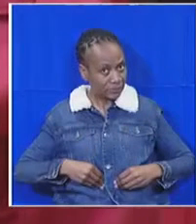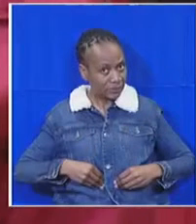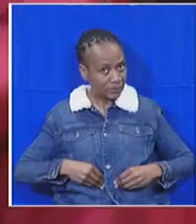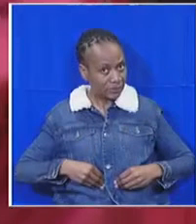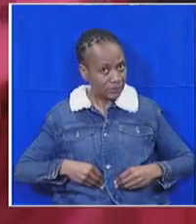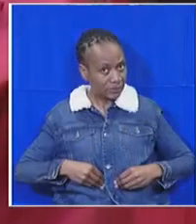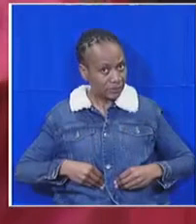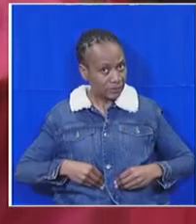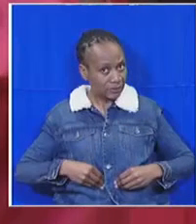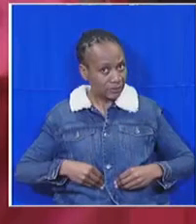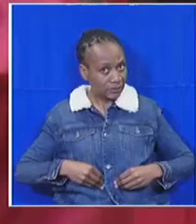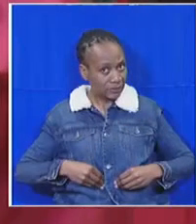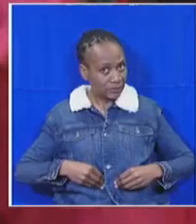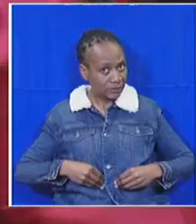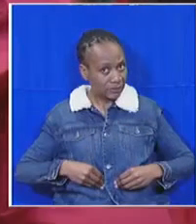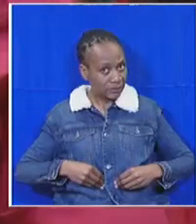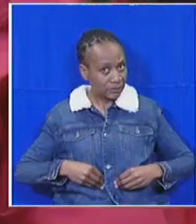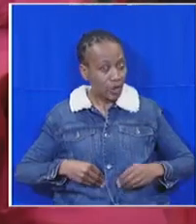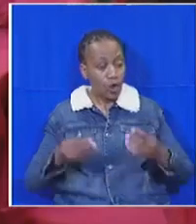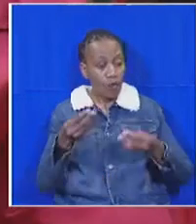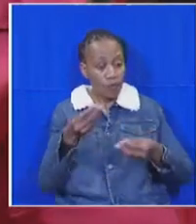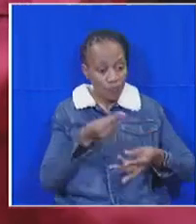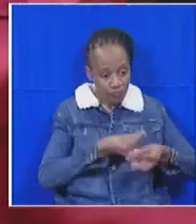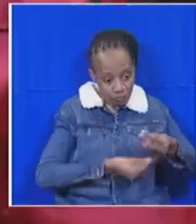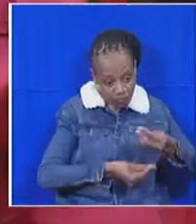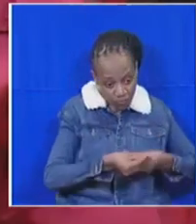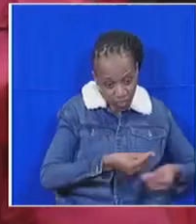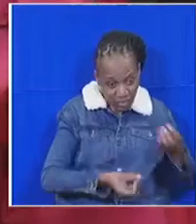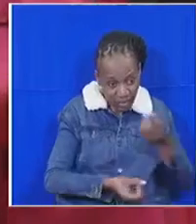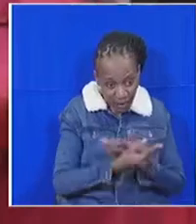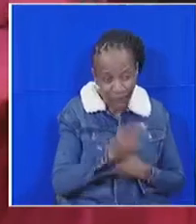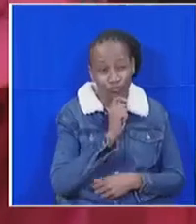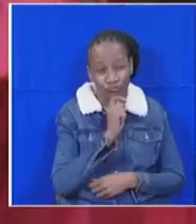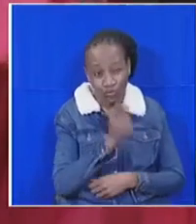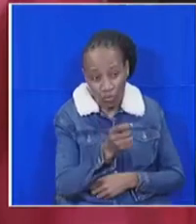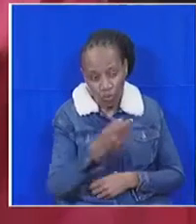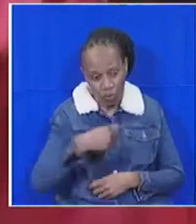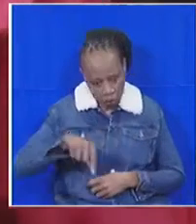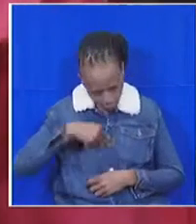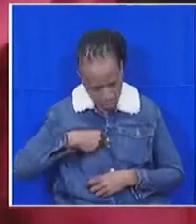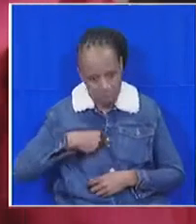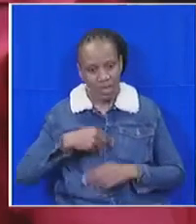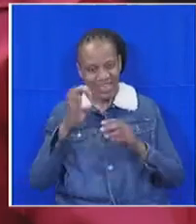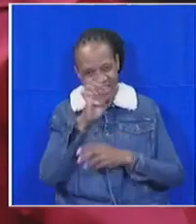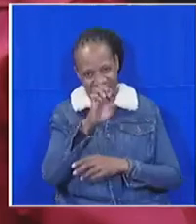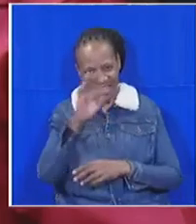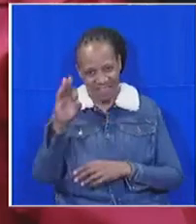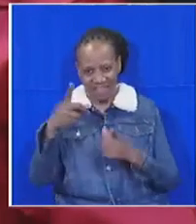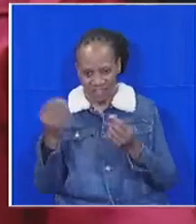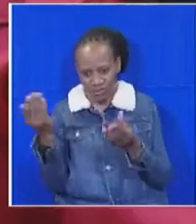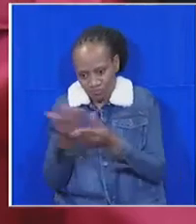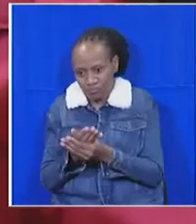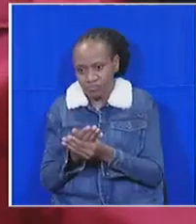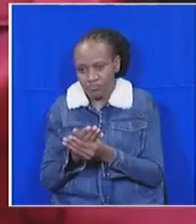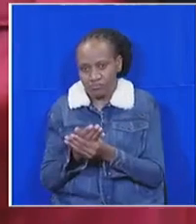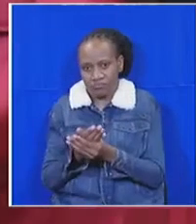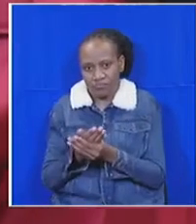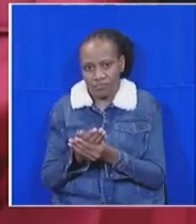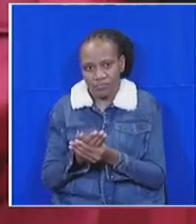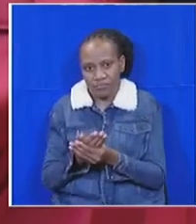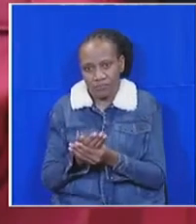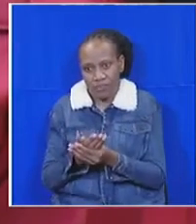there was fraud committed. That's what we're investigating, and the EFF has even opened a case to that